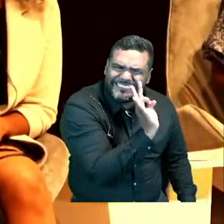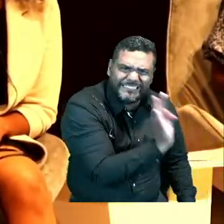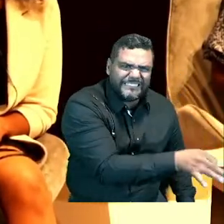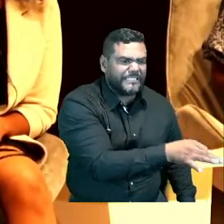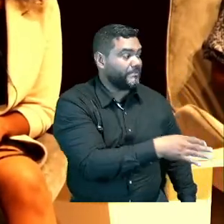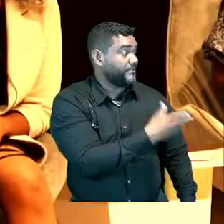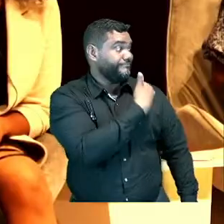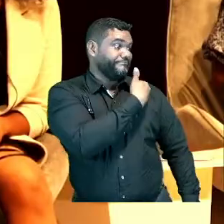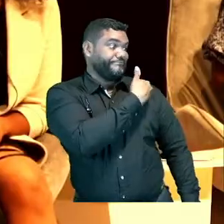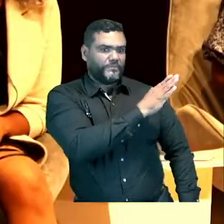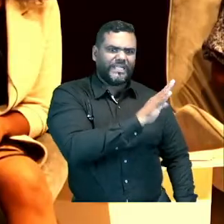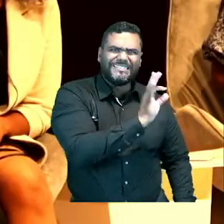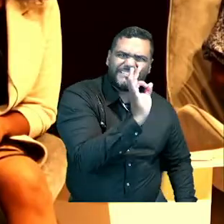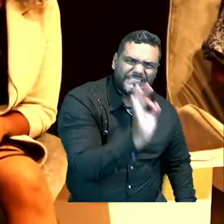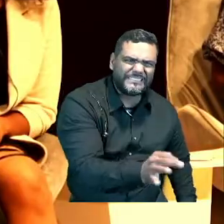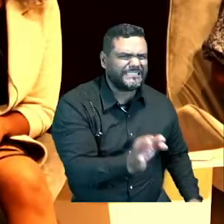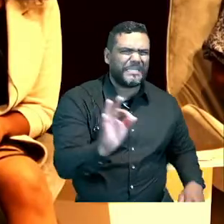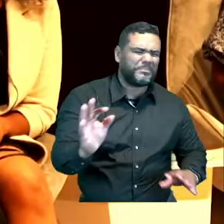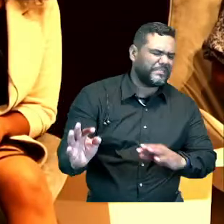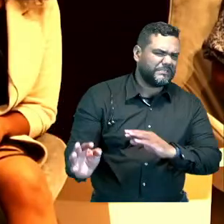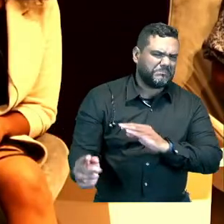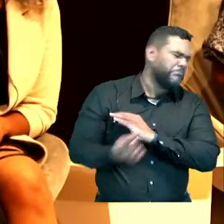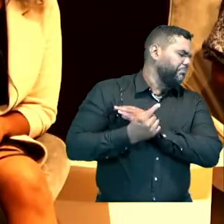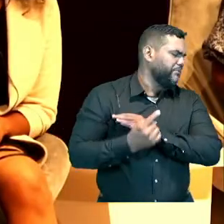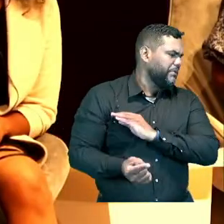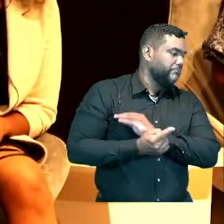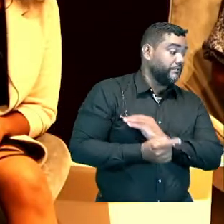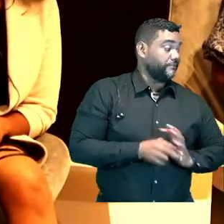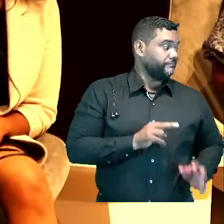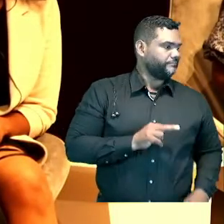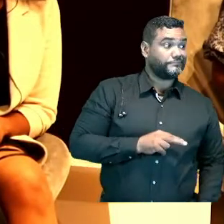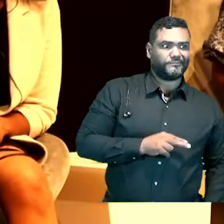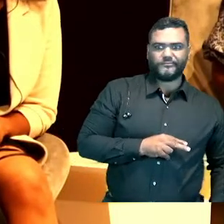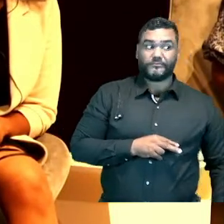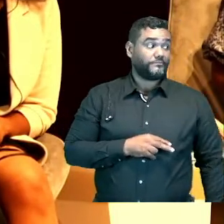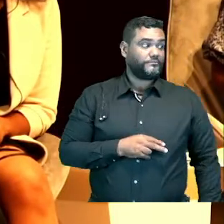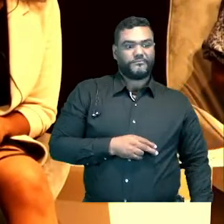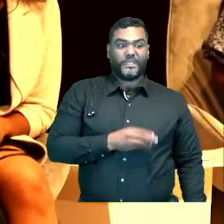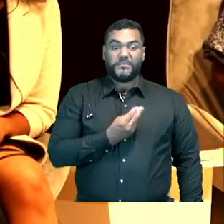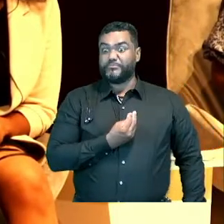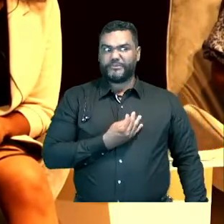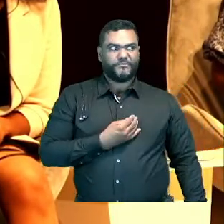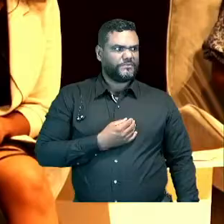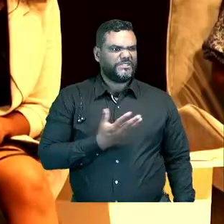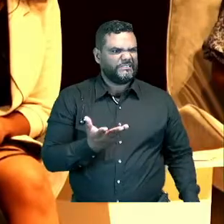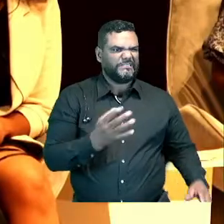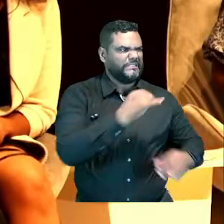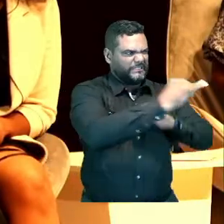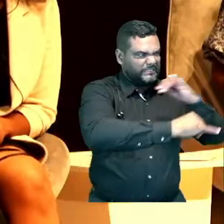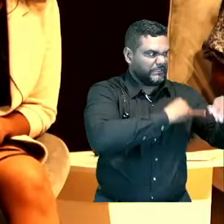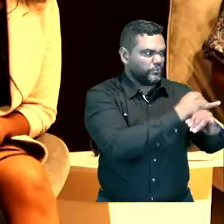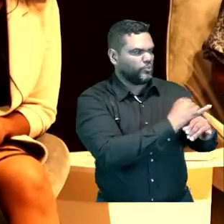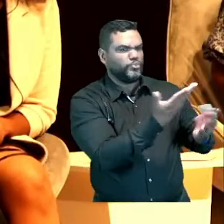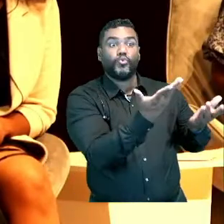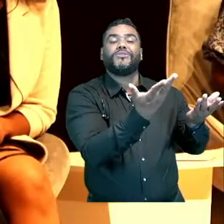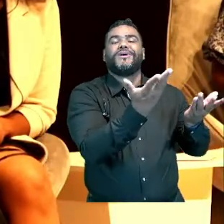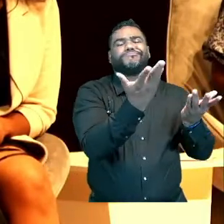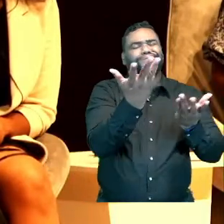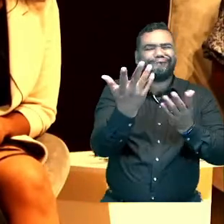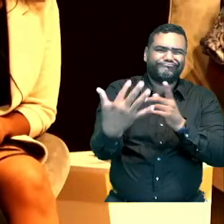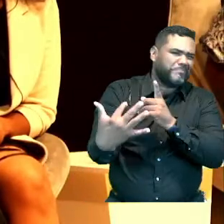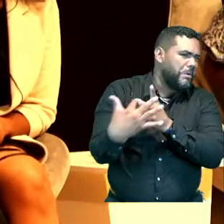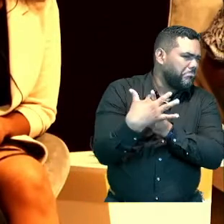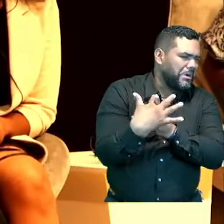way. We're looked at in a discriminatory manner with certain structural and institutional racism